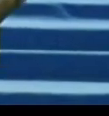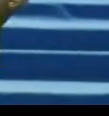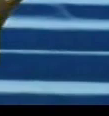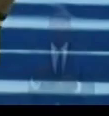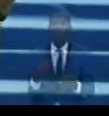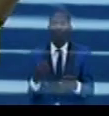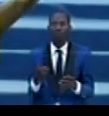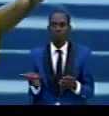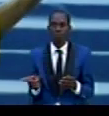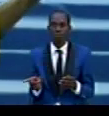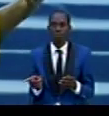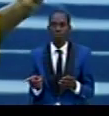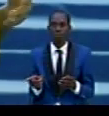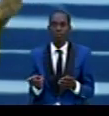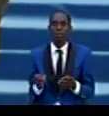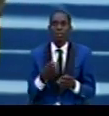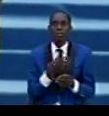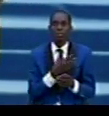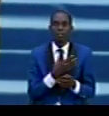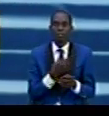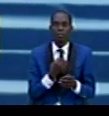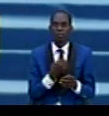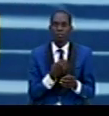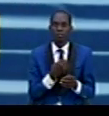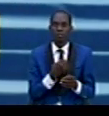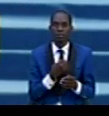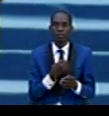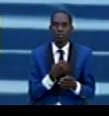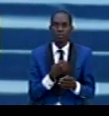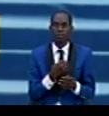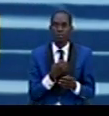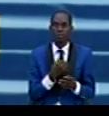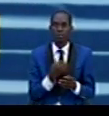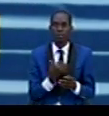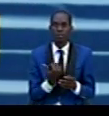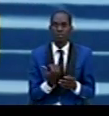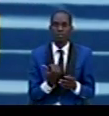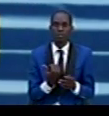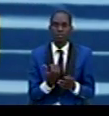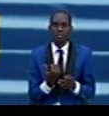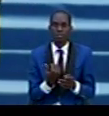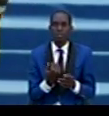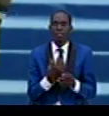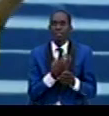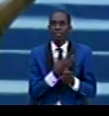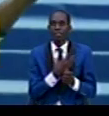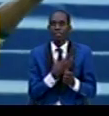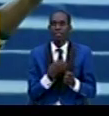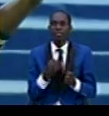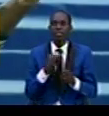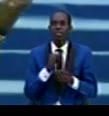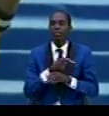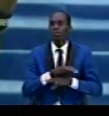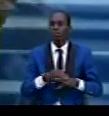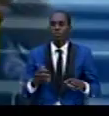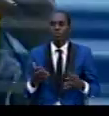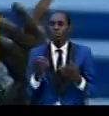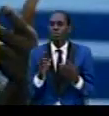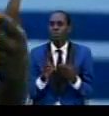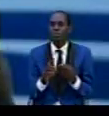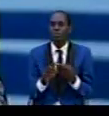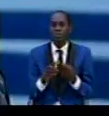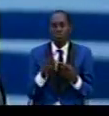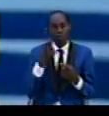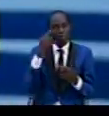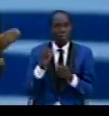mommy, I have the faith. So the pain was so severe, even my husband, I don't even want to tell him, because each time I tell